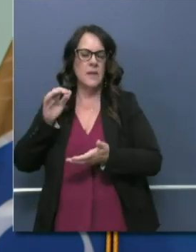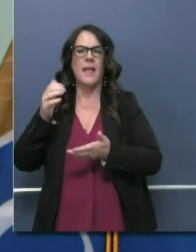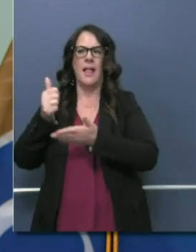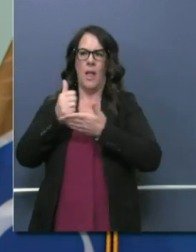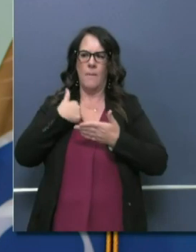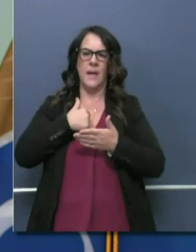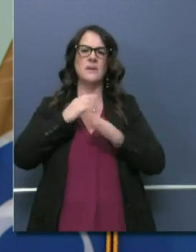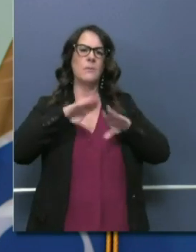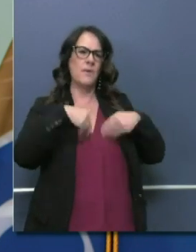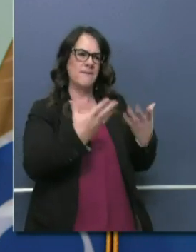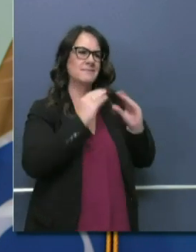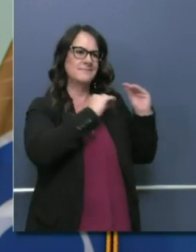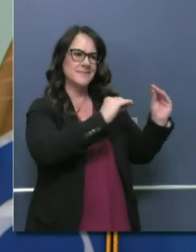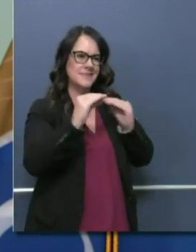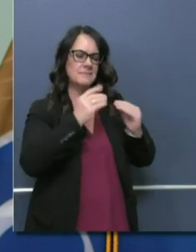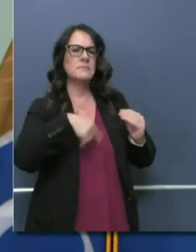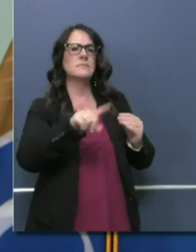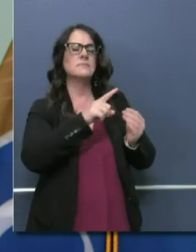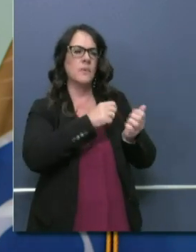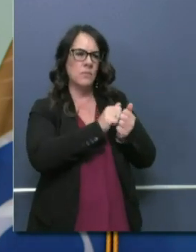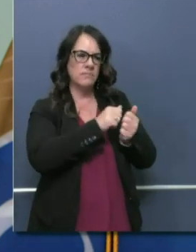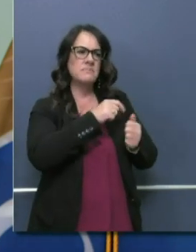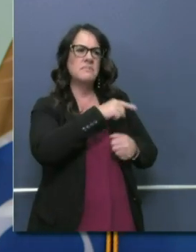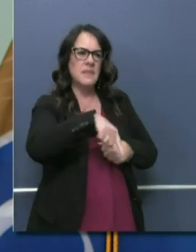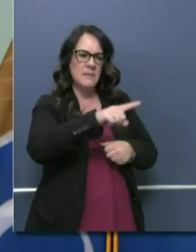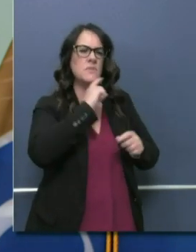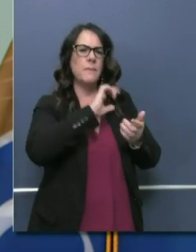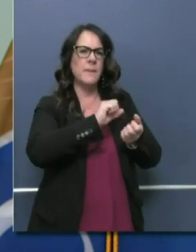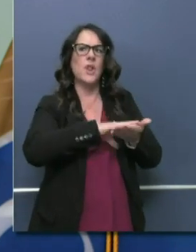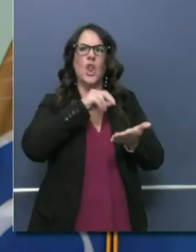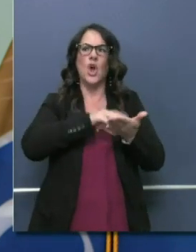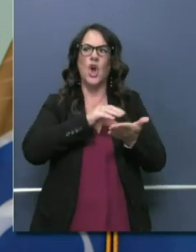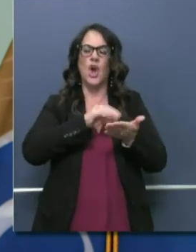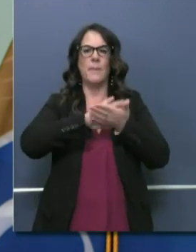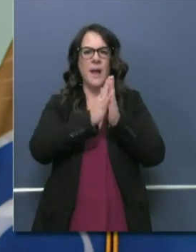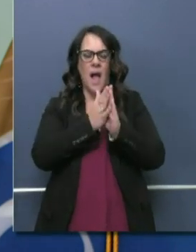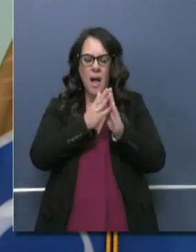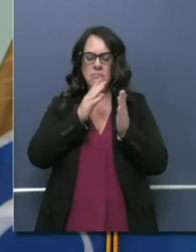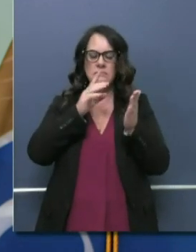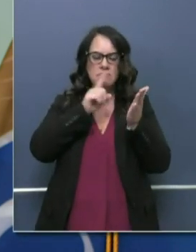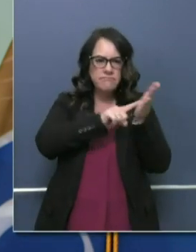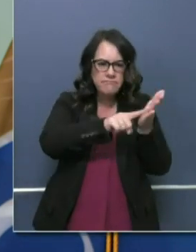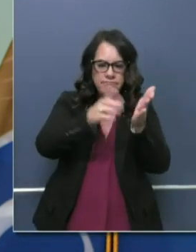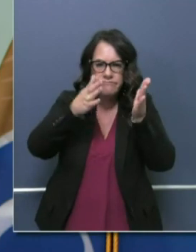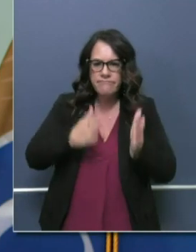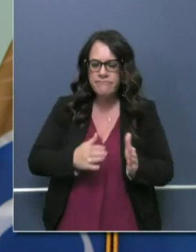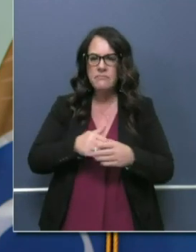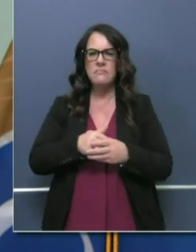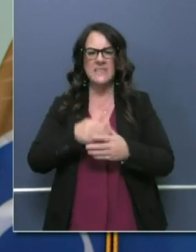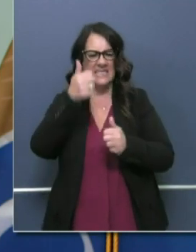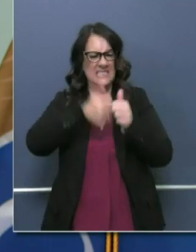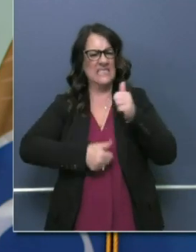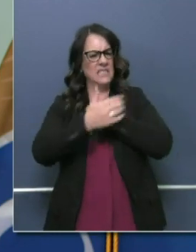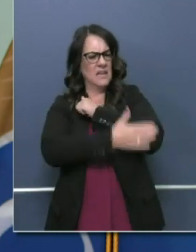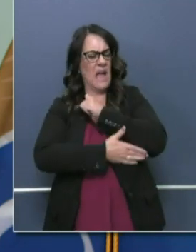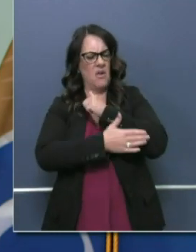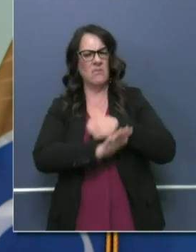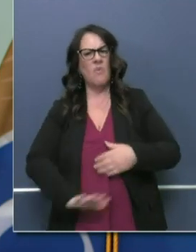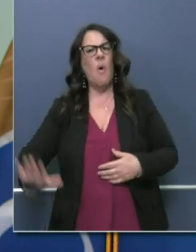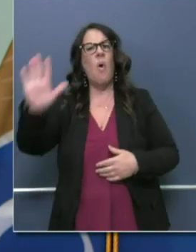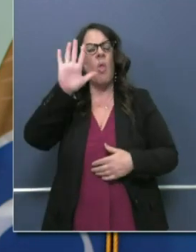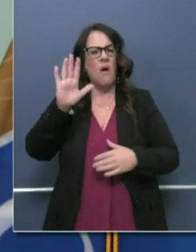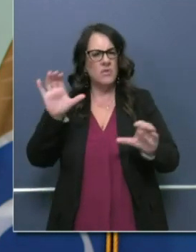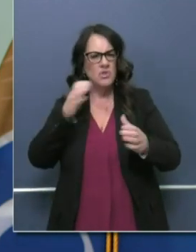counties, but it will be county-led, and this is just foundational. The counties are the experts. The counties have been doing this. We'll provide the